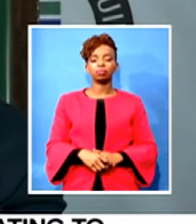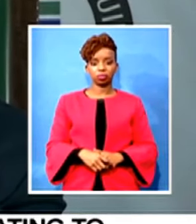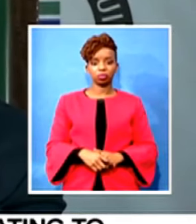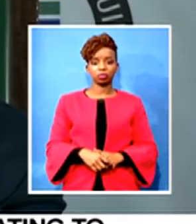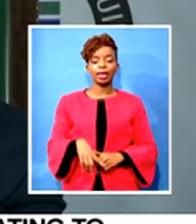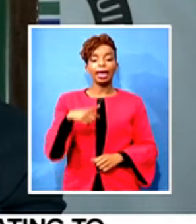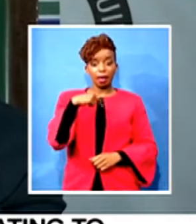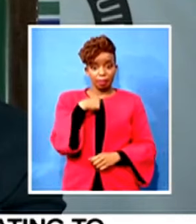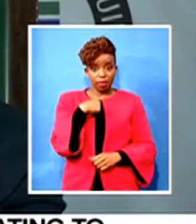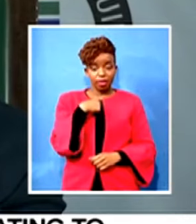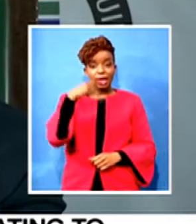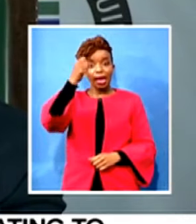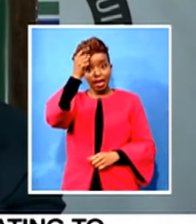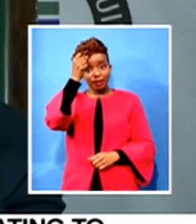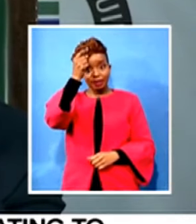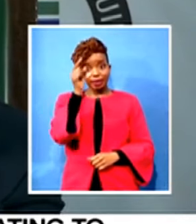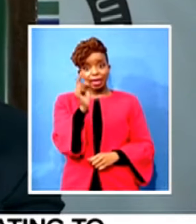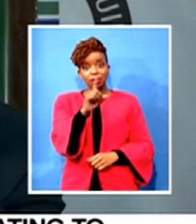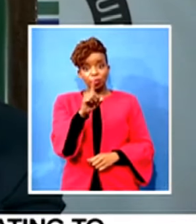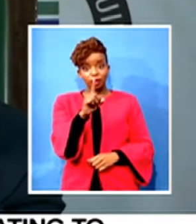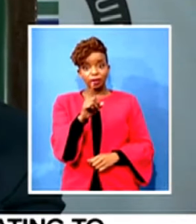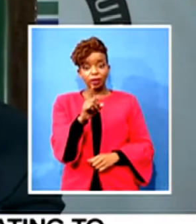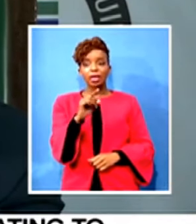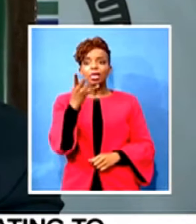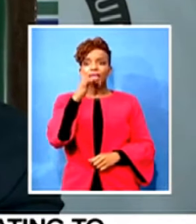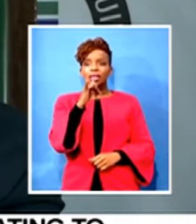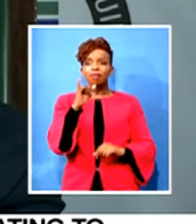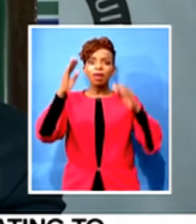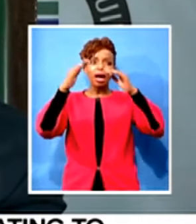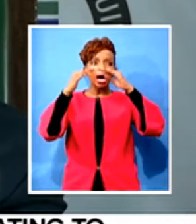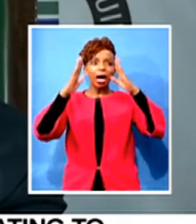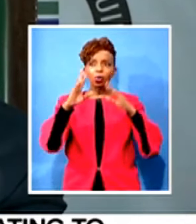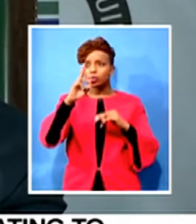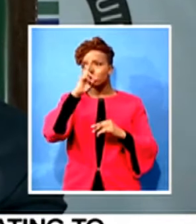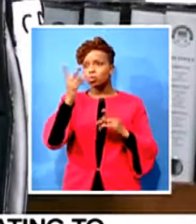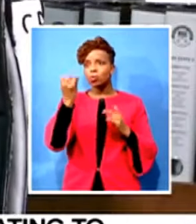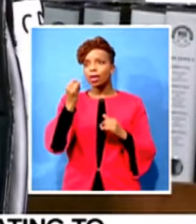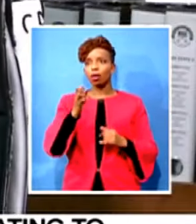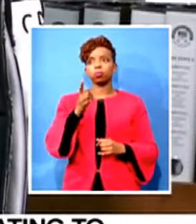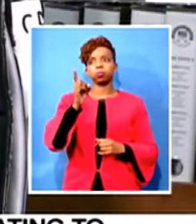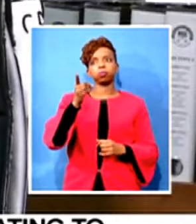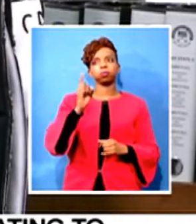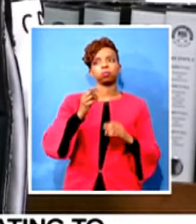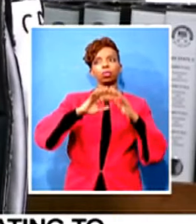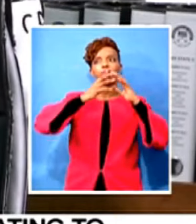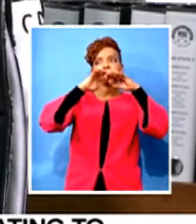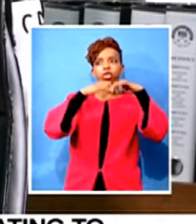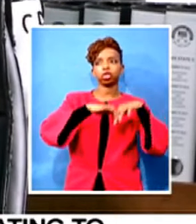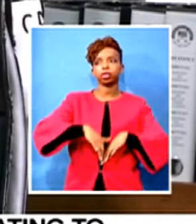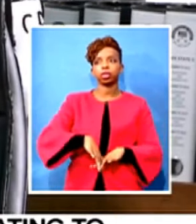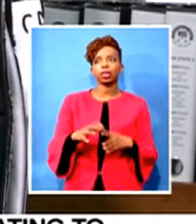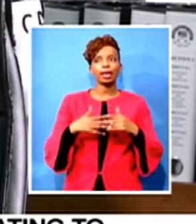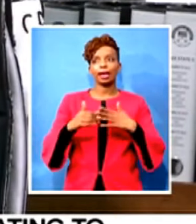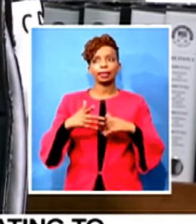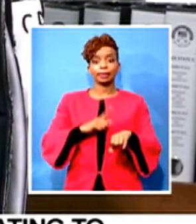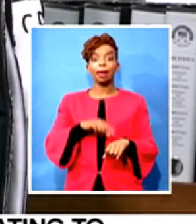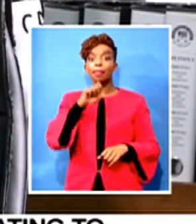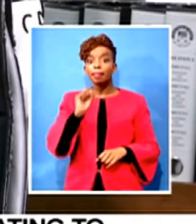collapse anytime or in due course. Is that what it means? Yes. Physical integrity of the house.